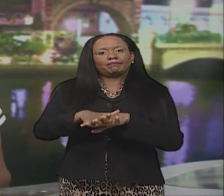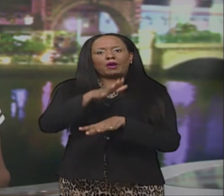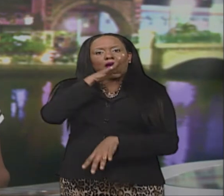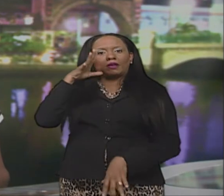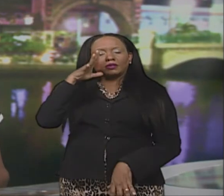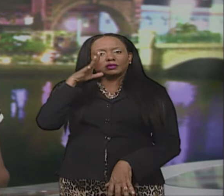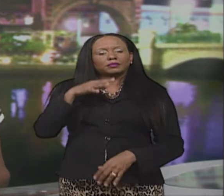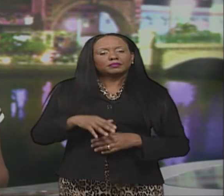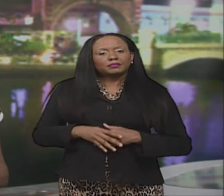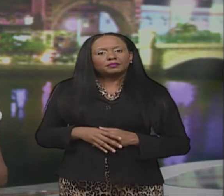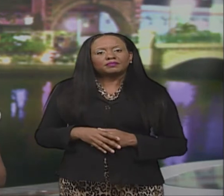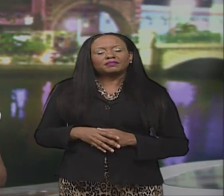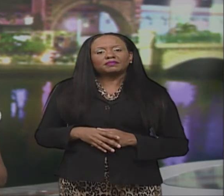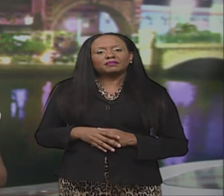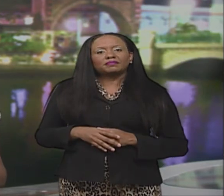way.